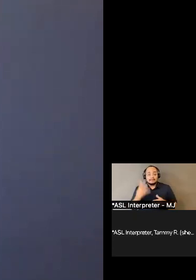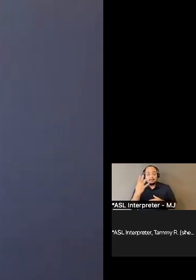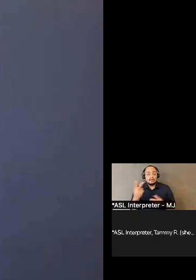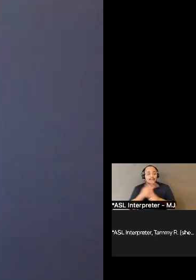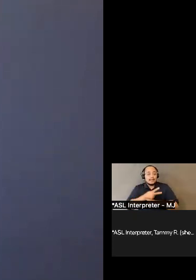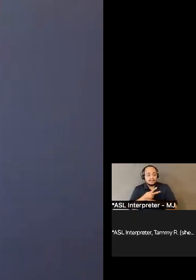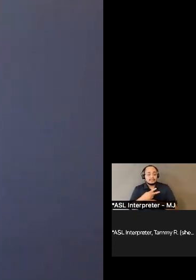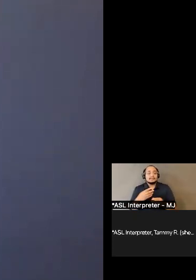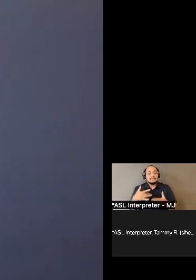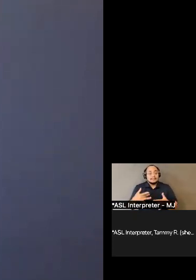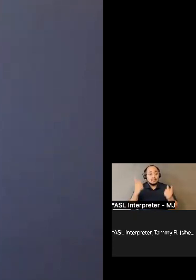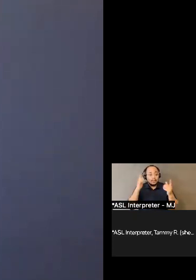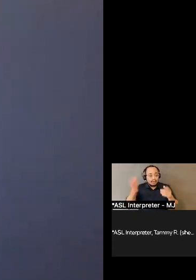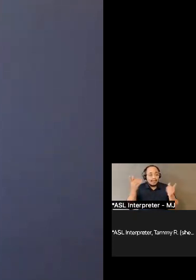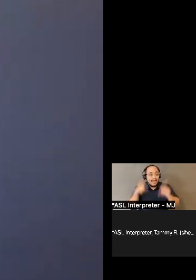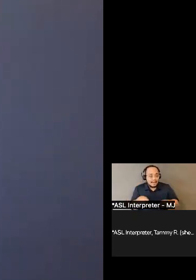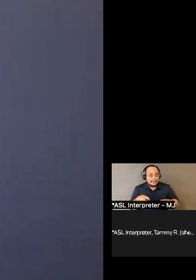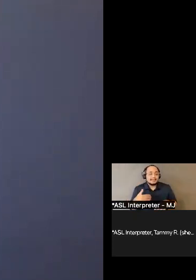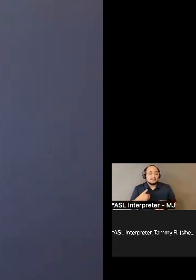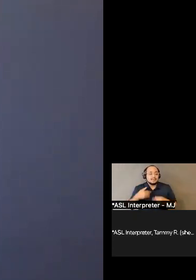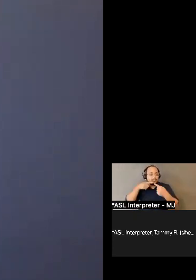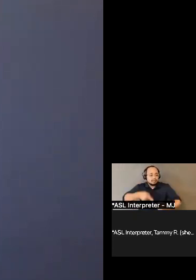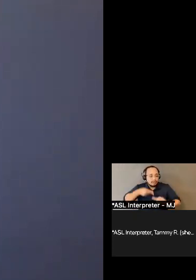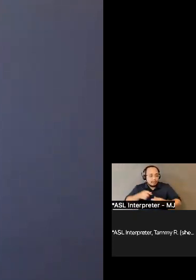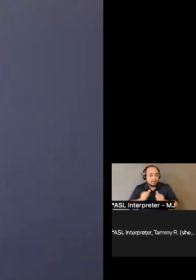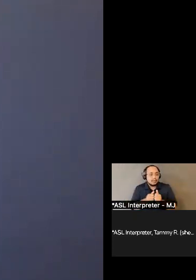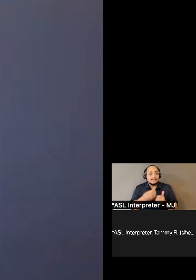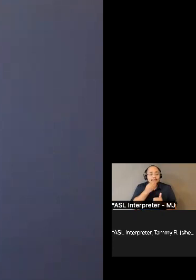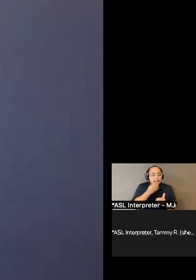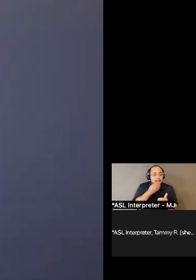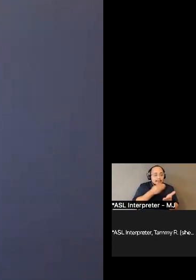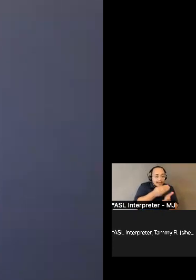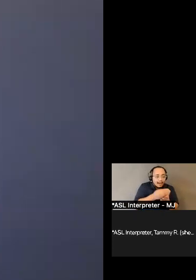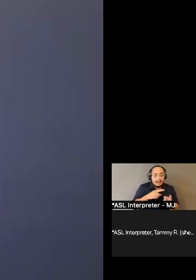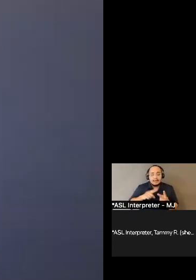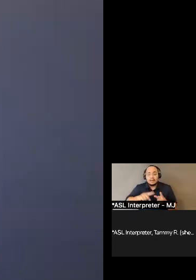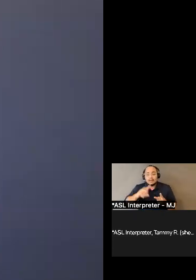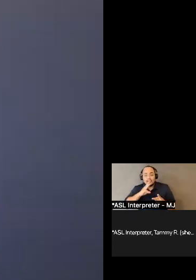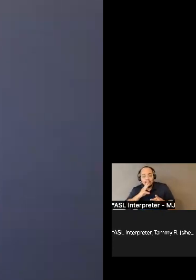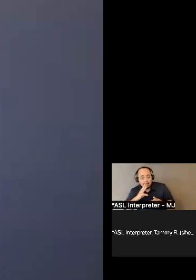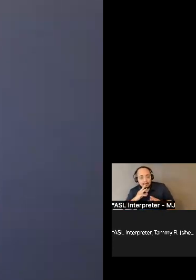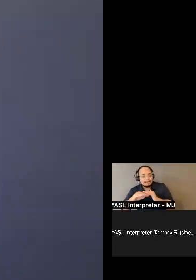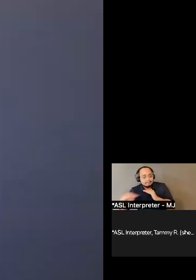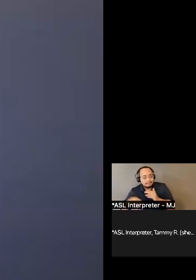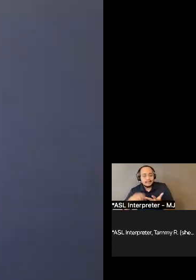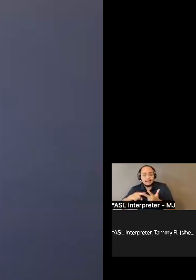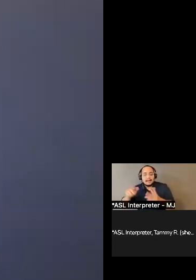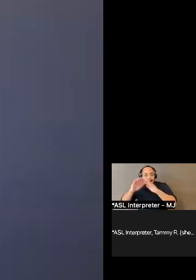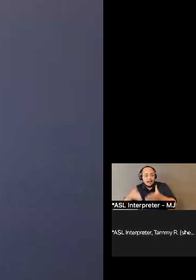to have experienced material hardship, including food, water, and housing insecurity.